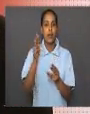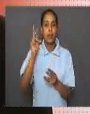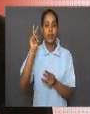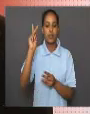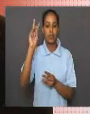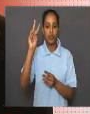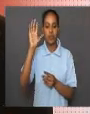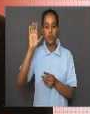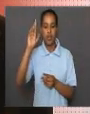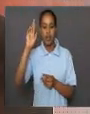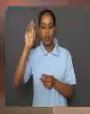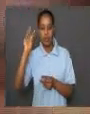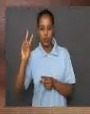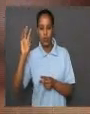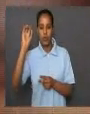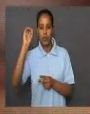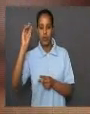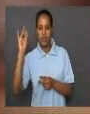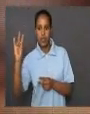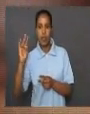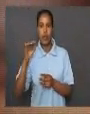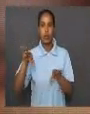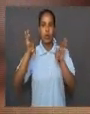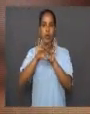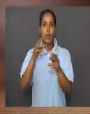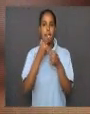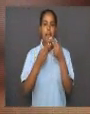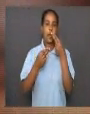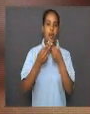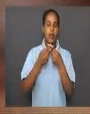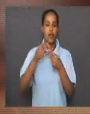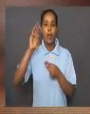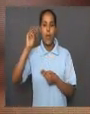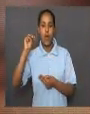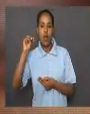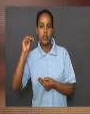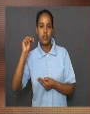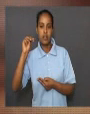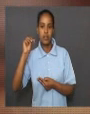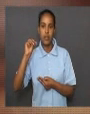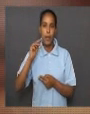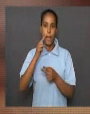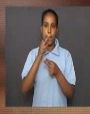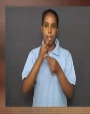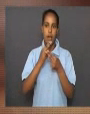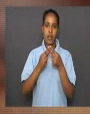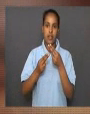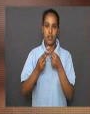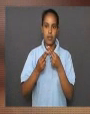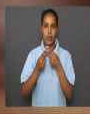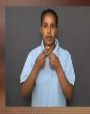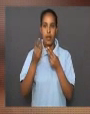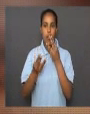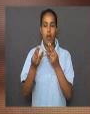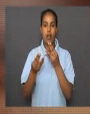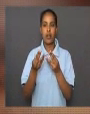potassium dichromate, we need to multiply the molarity by the molar